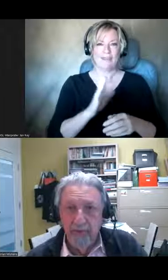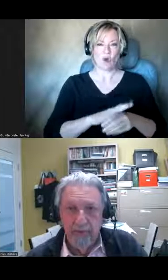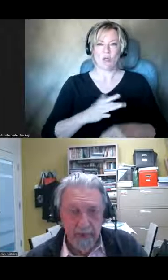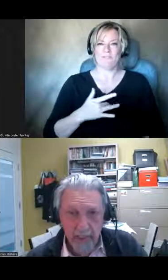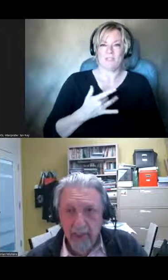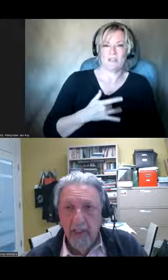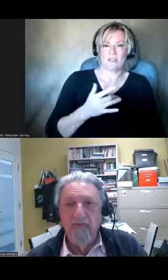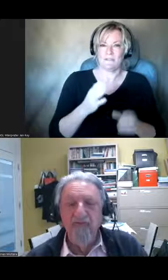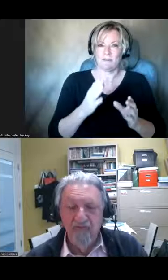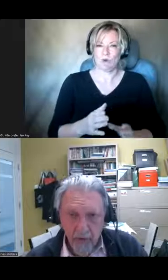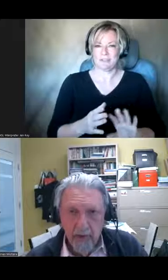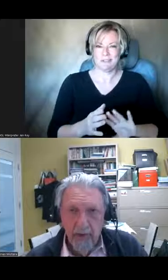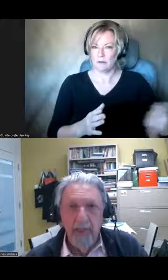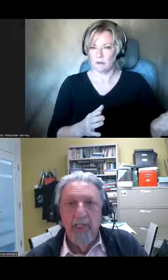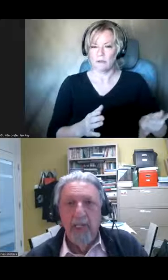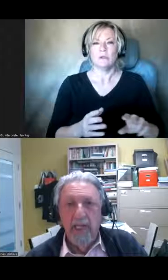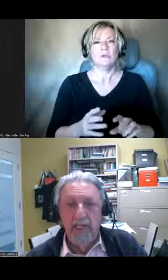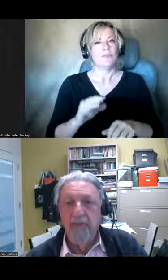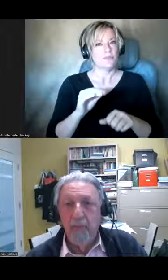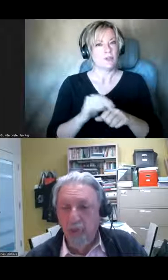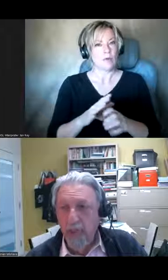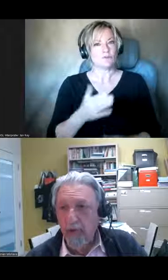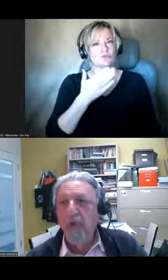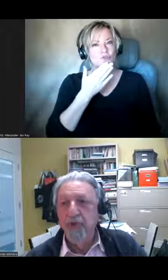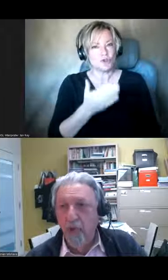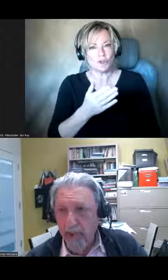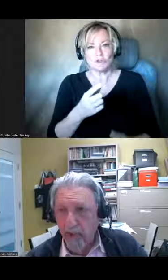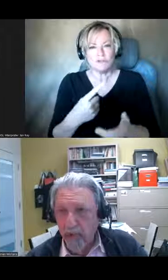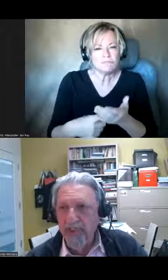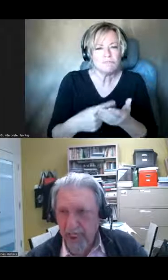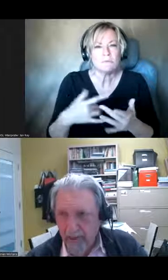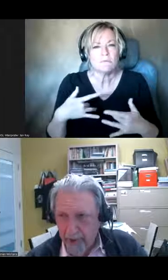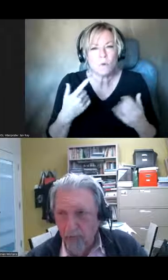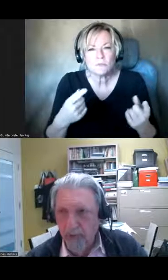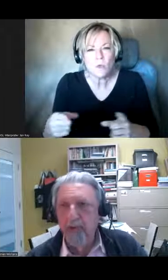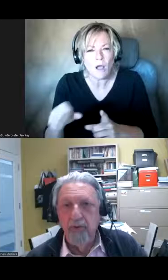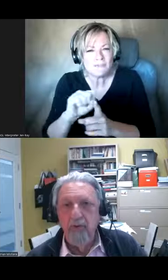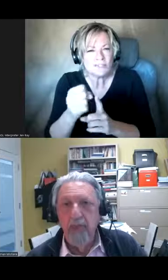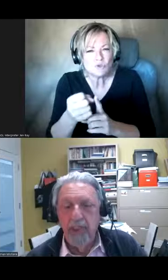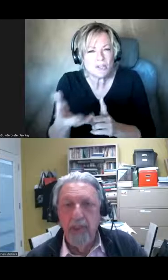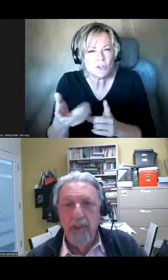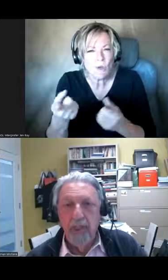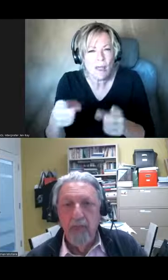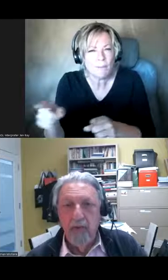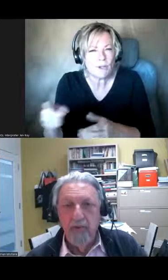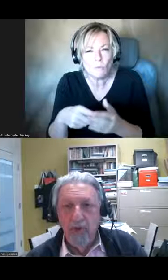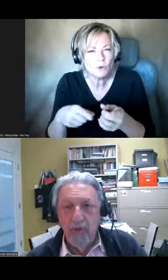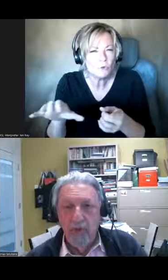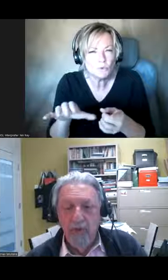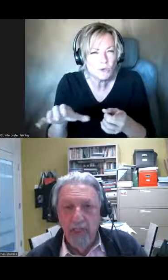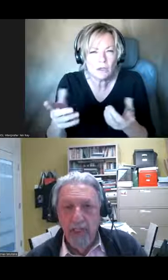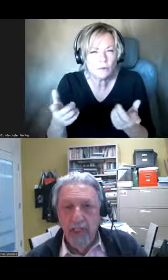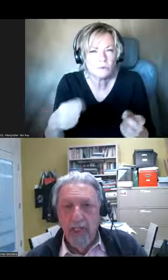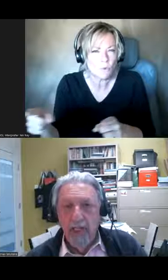of the person. They were very good at exploring what's going on, what's happening, what are you doing, what's